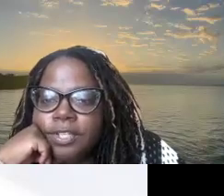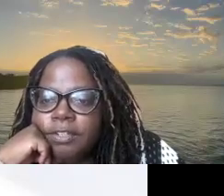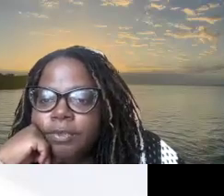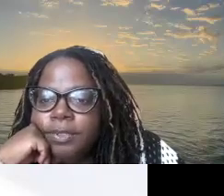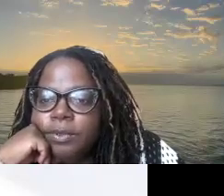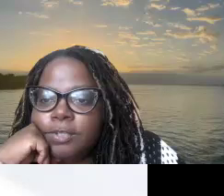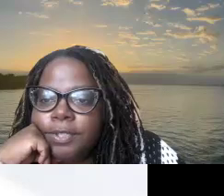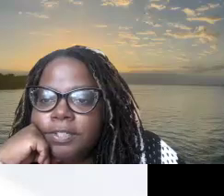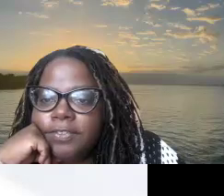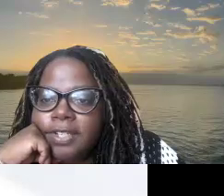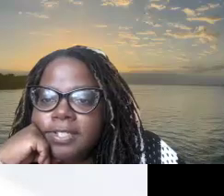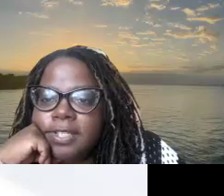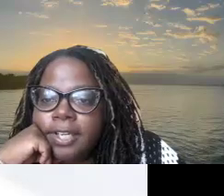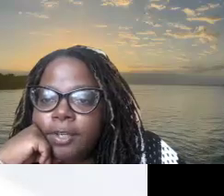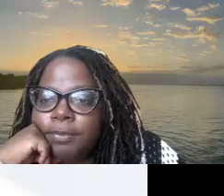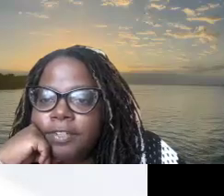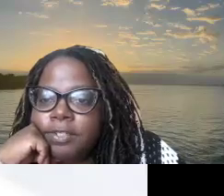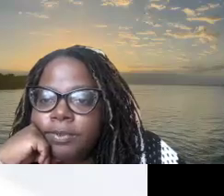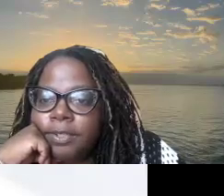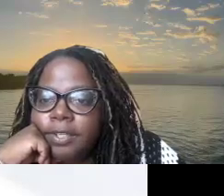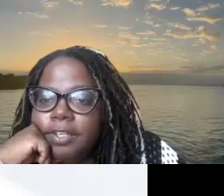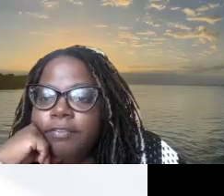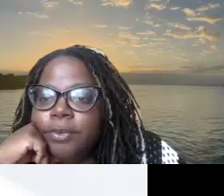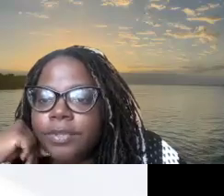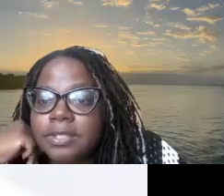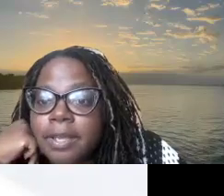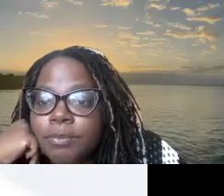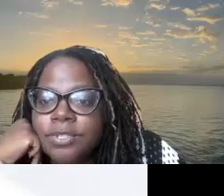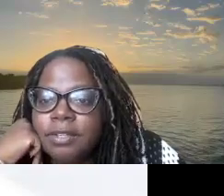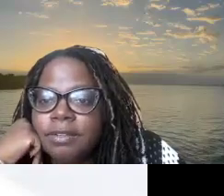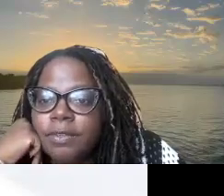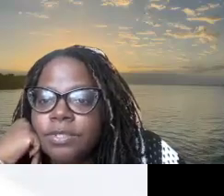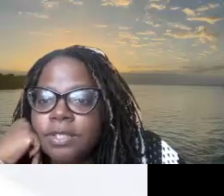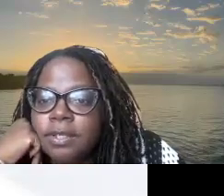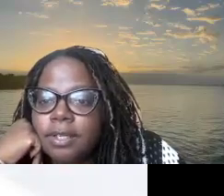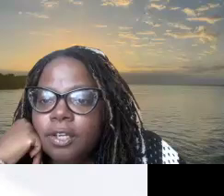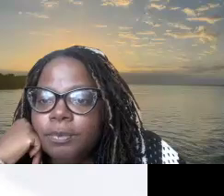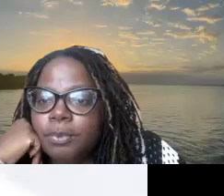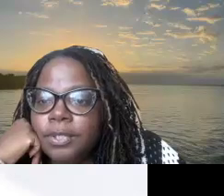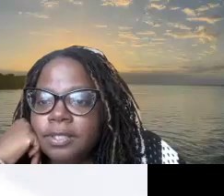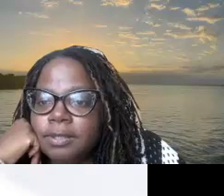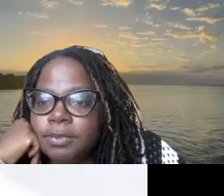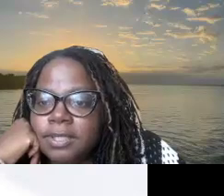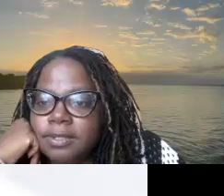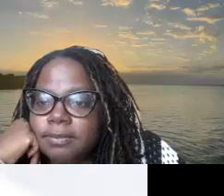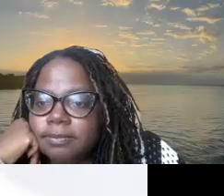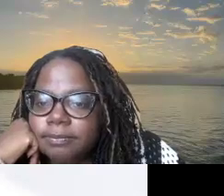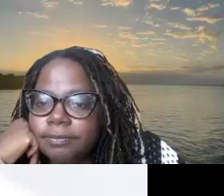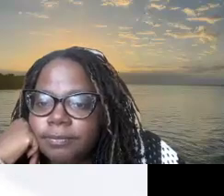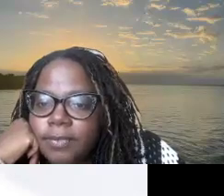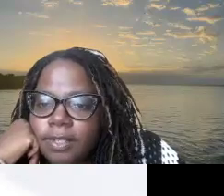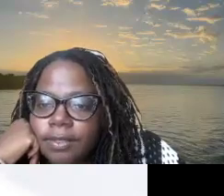than 40% of women who experience violence seek help of any sort, and fewer than 10% of those seek help reporting it to the